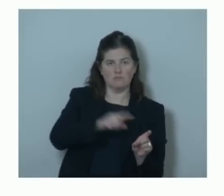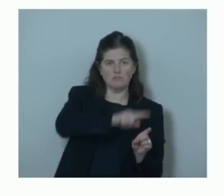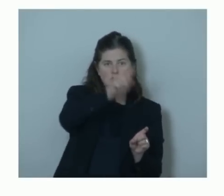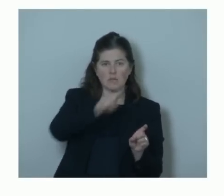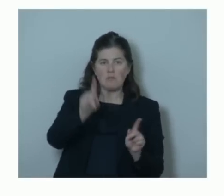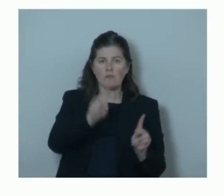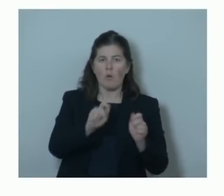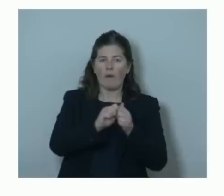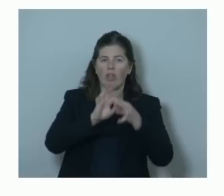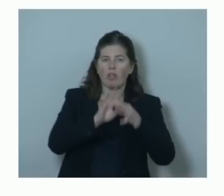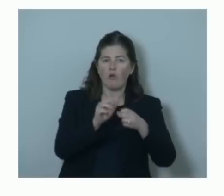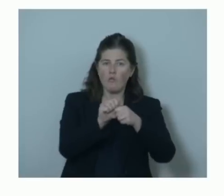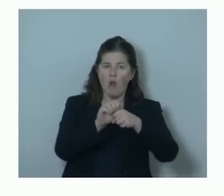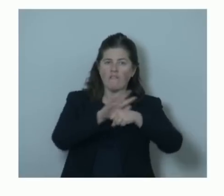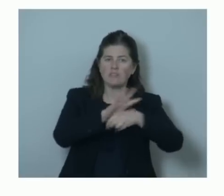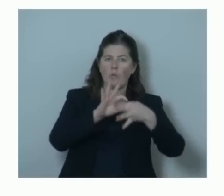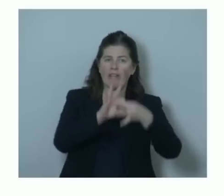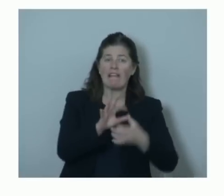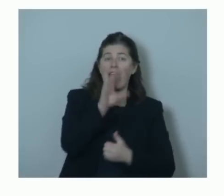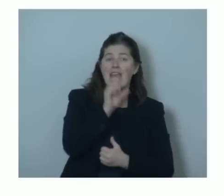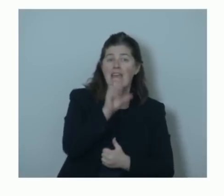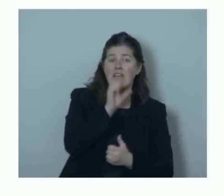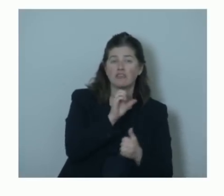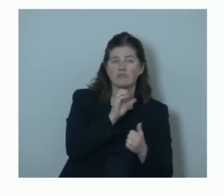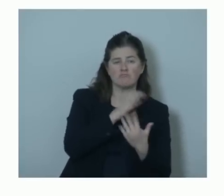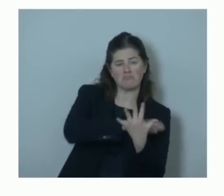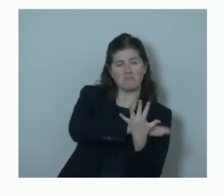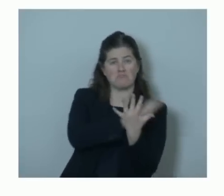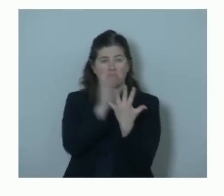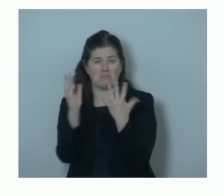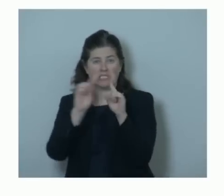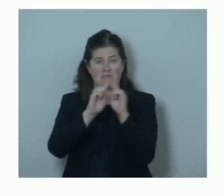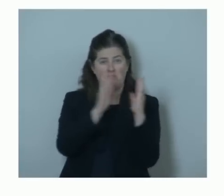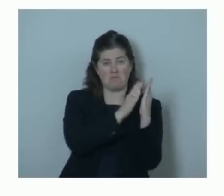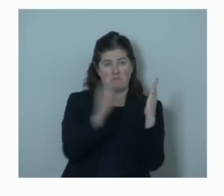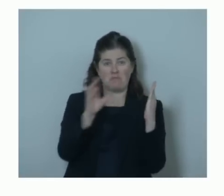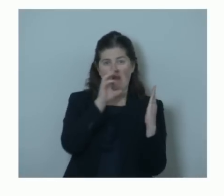by age sort of spans multiple age groups there, and just